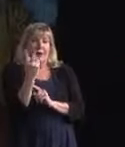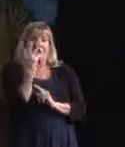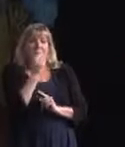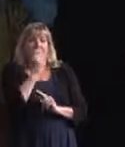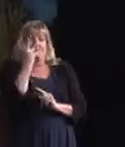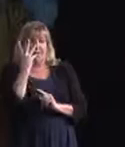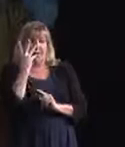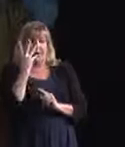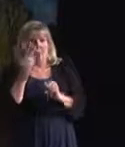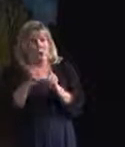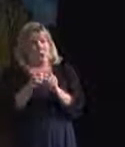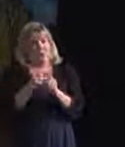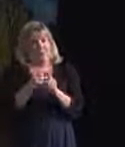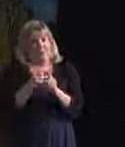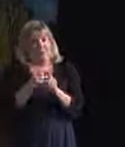beautiful word.